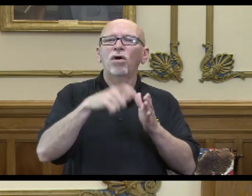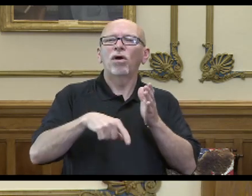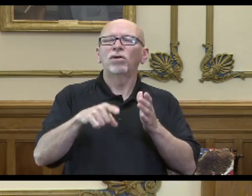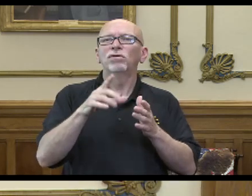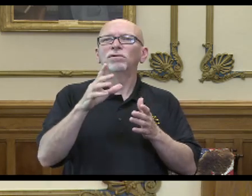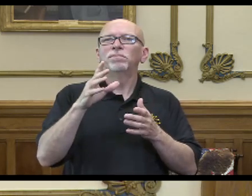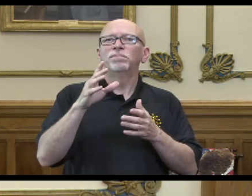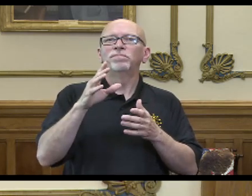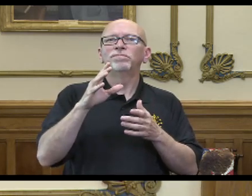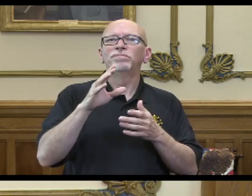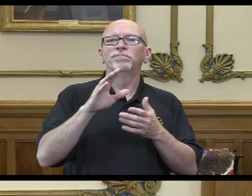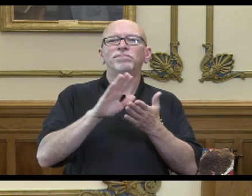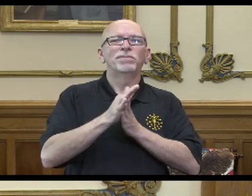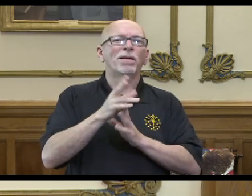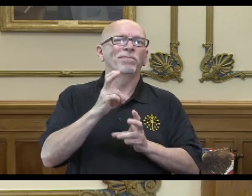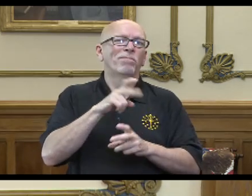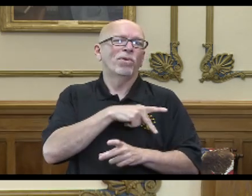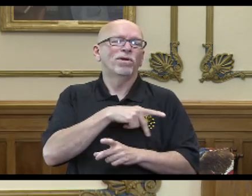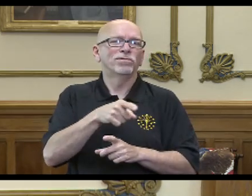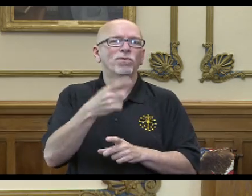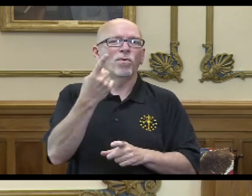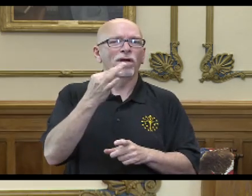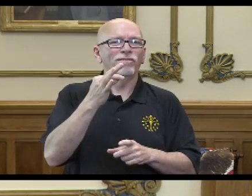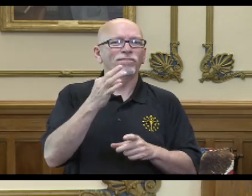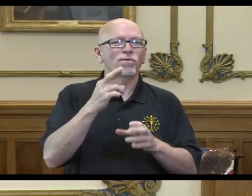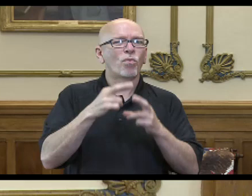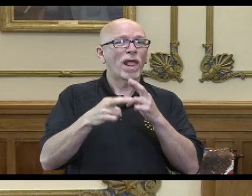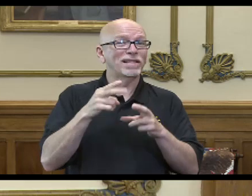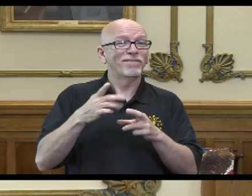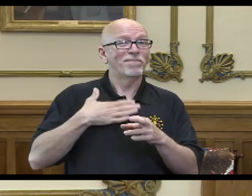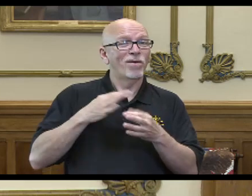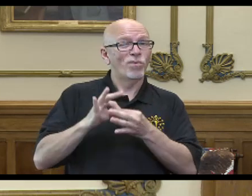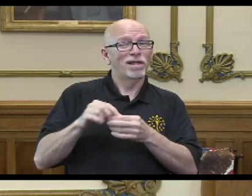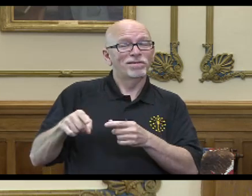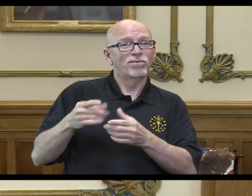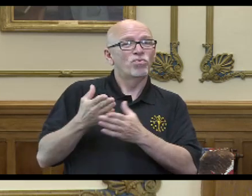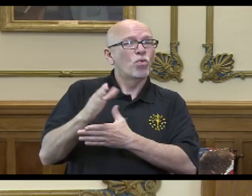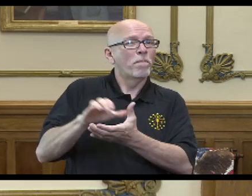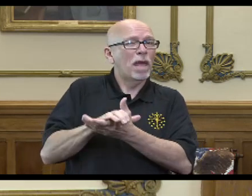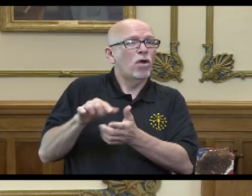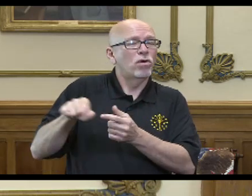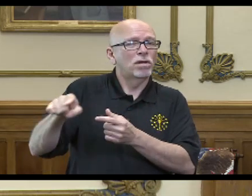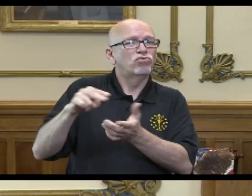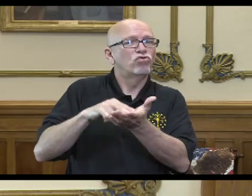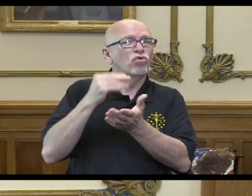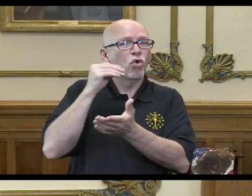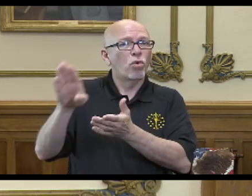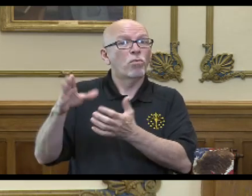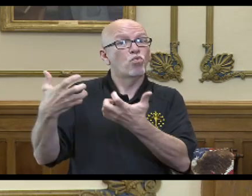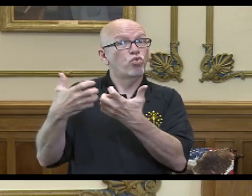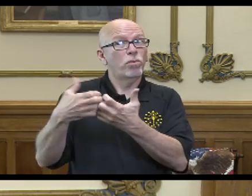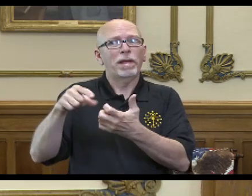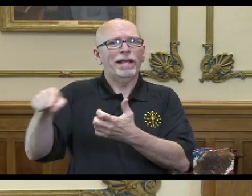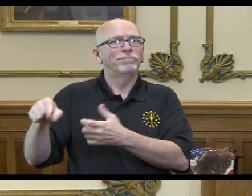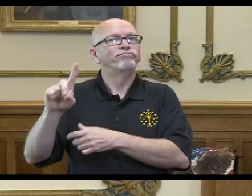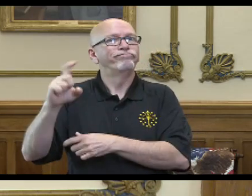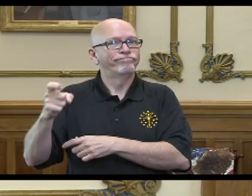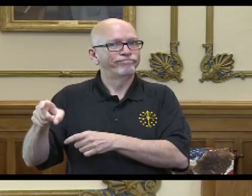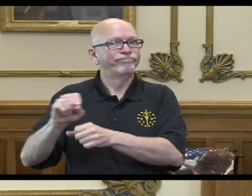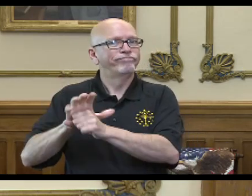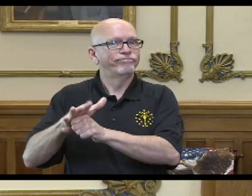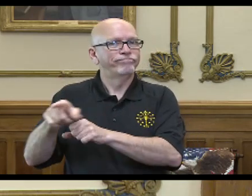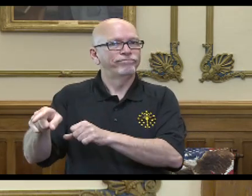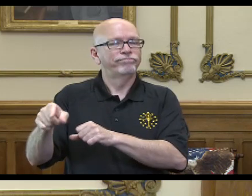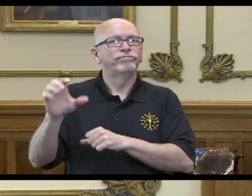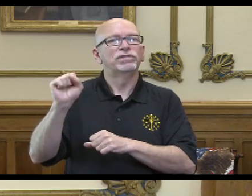of becomes personal. A relative by marriage in a nursing home, her roommate was diagnosed with COVID.